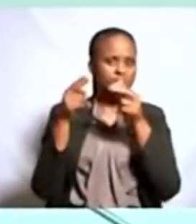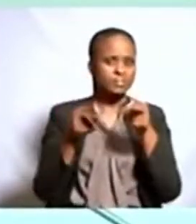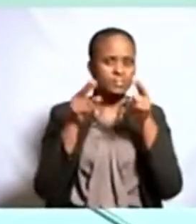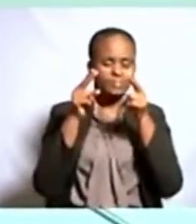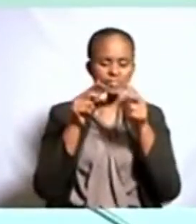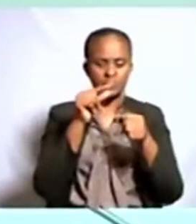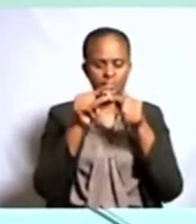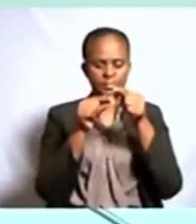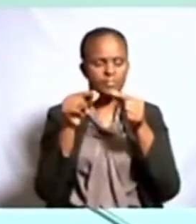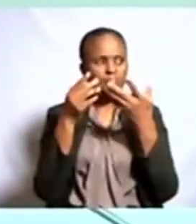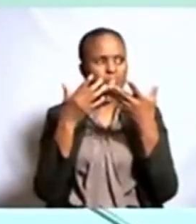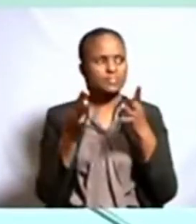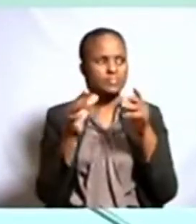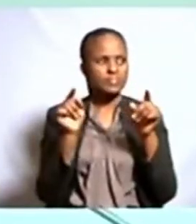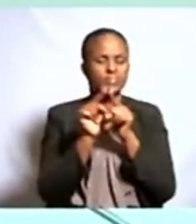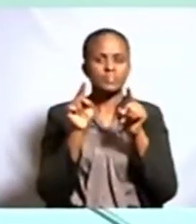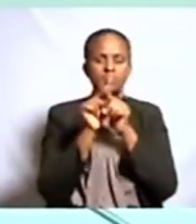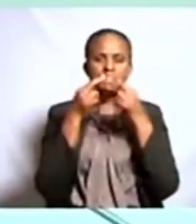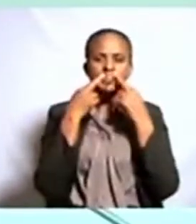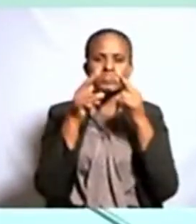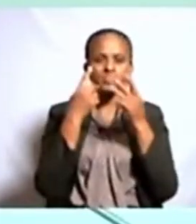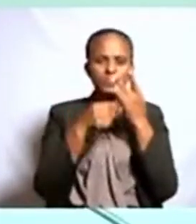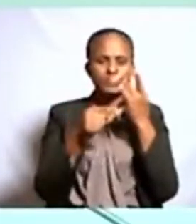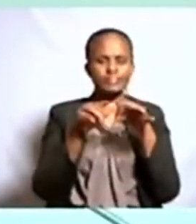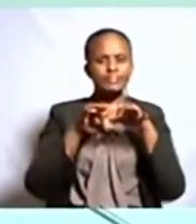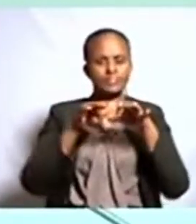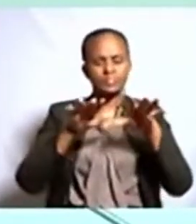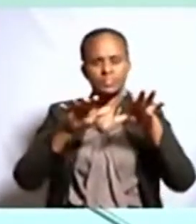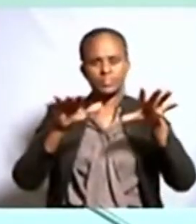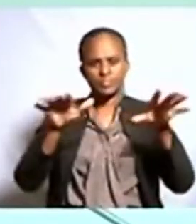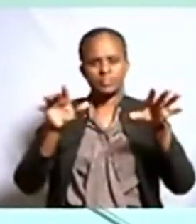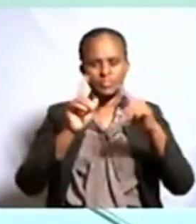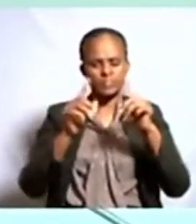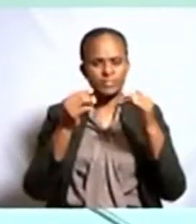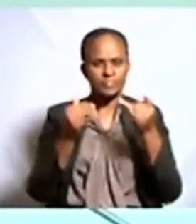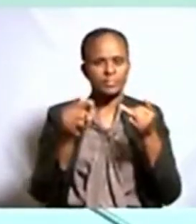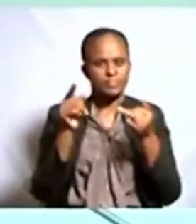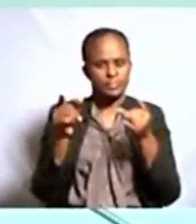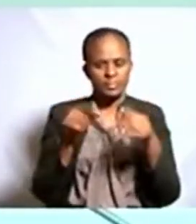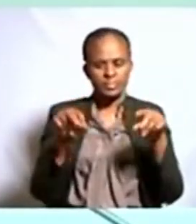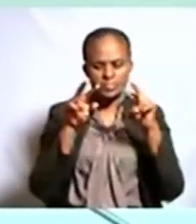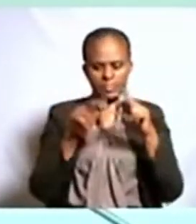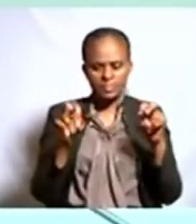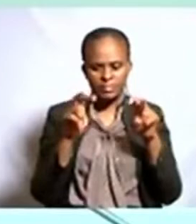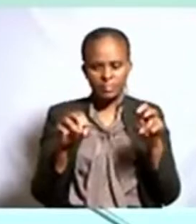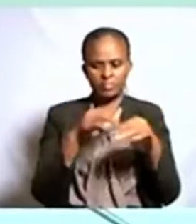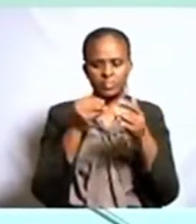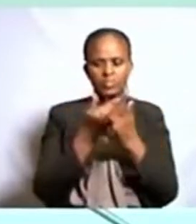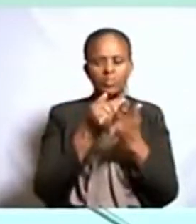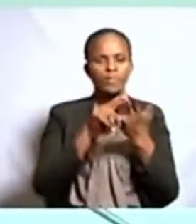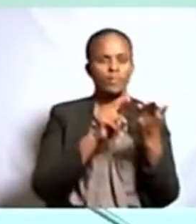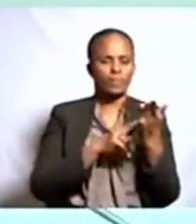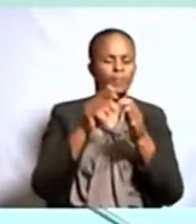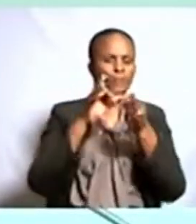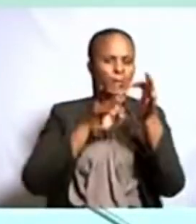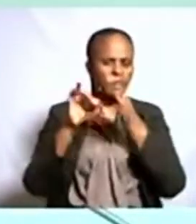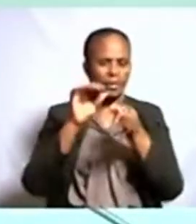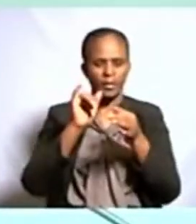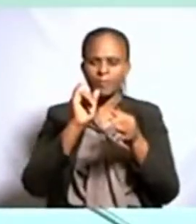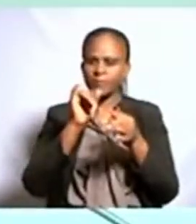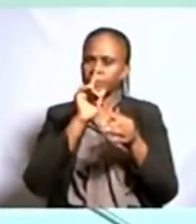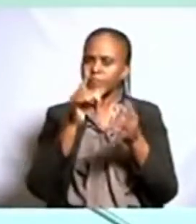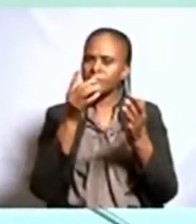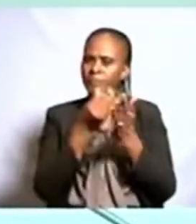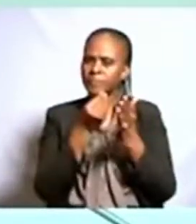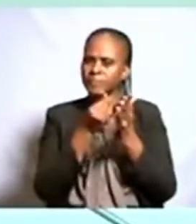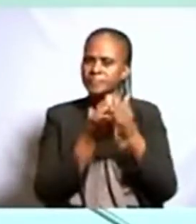seedling loss rate was as a result of failure to spray the seedlings. However, a scrutiny of records revealed that although an amount